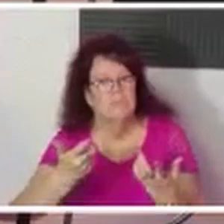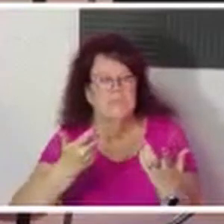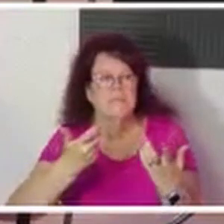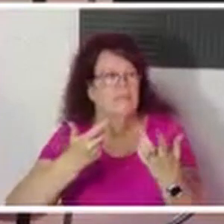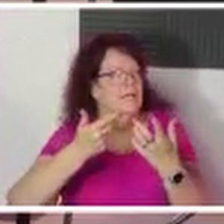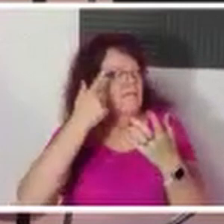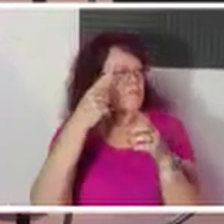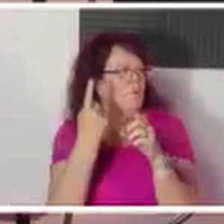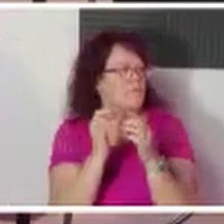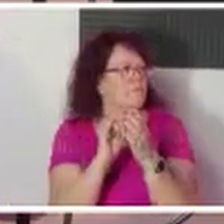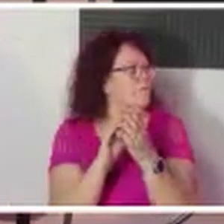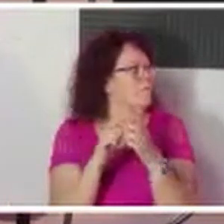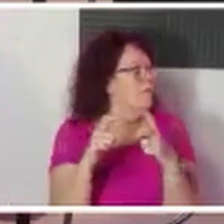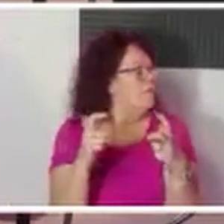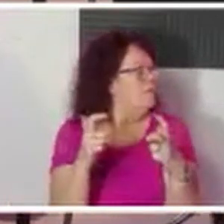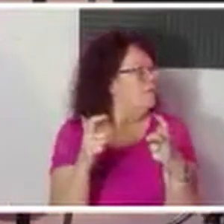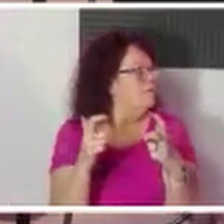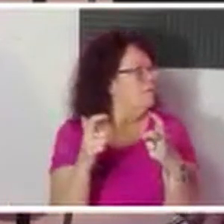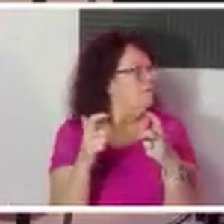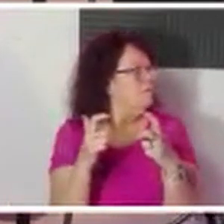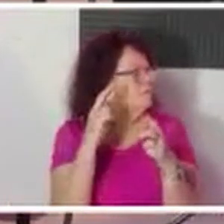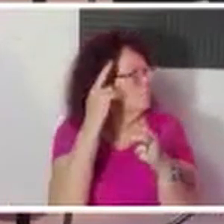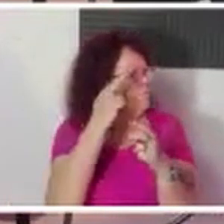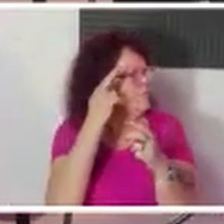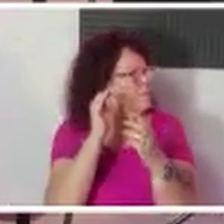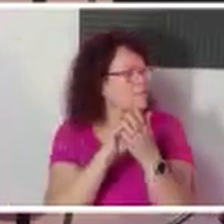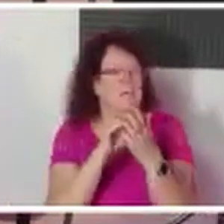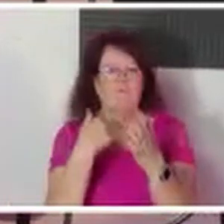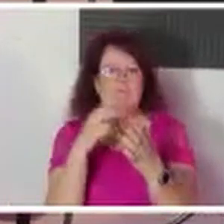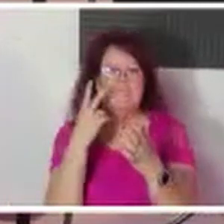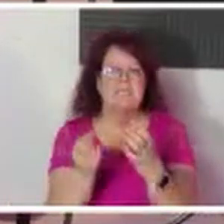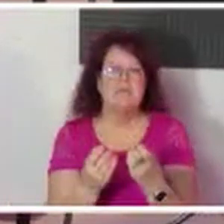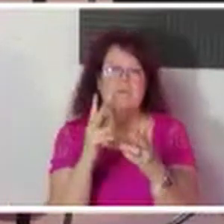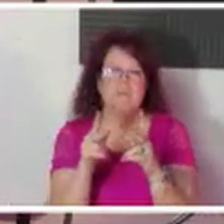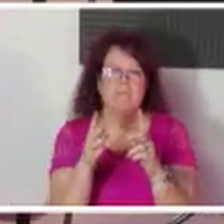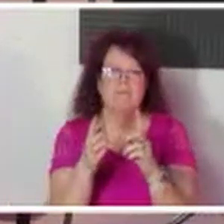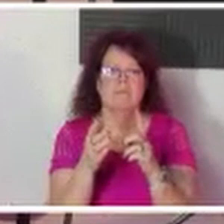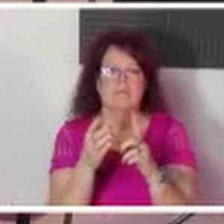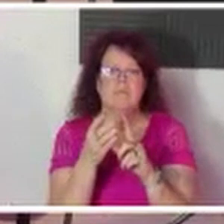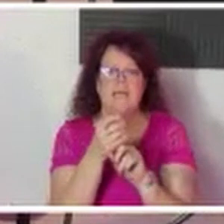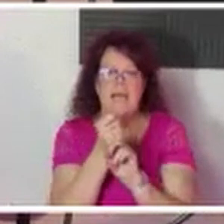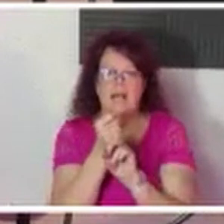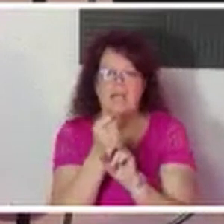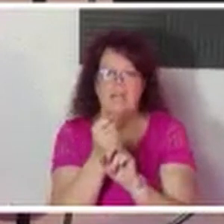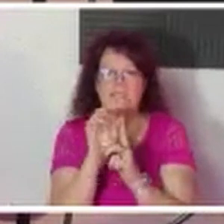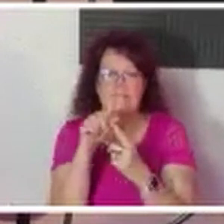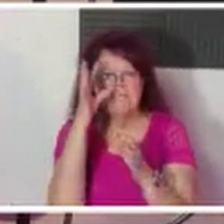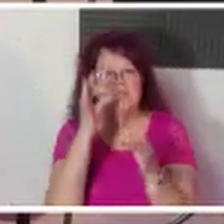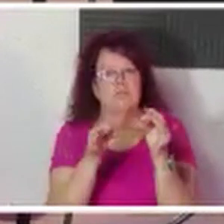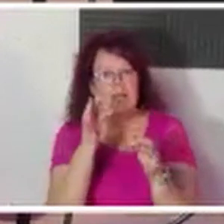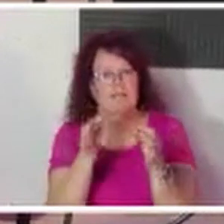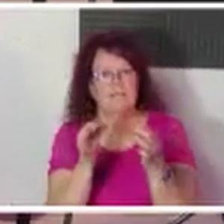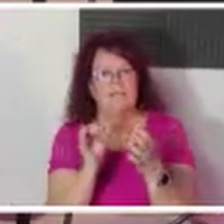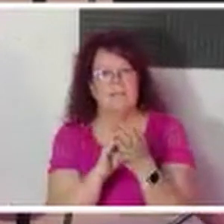I think one of the big reasons that we see so many people detained pre-trial that kind of moved